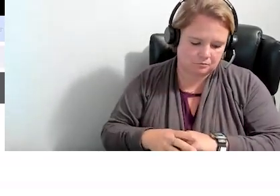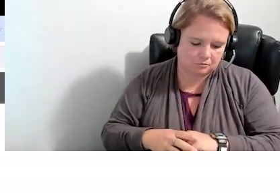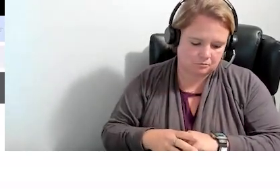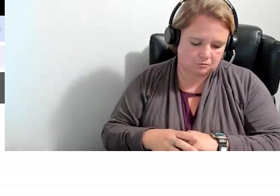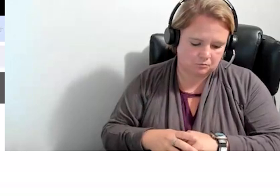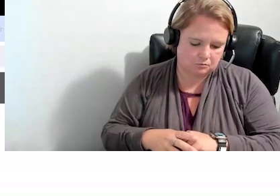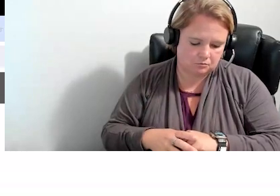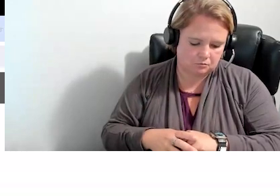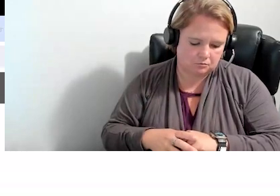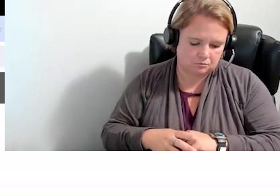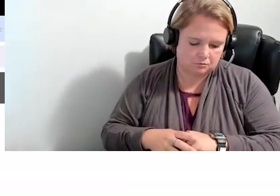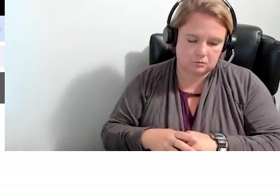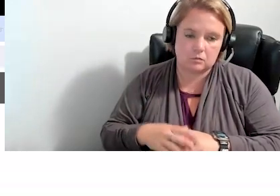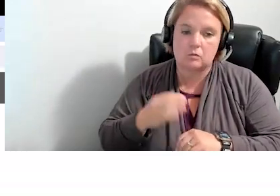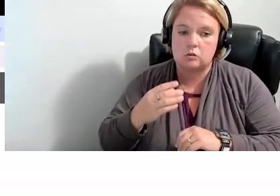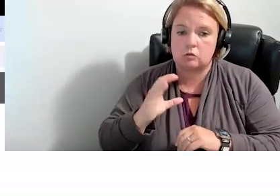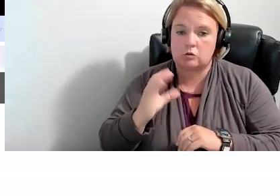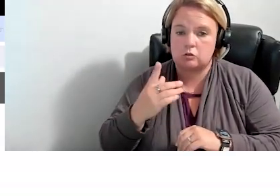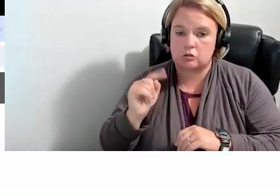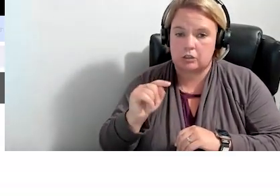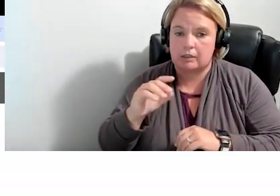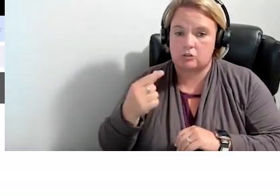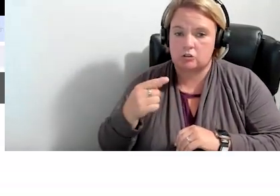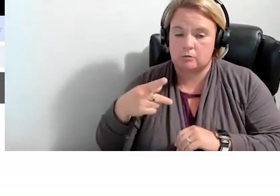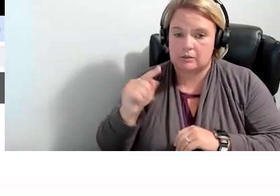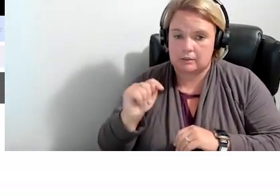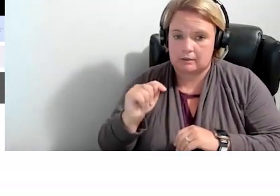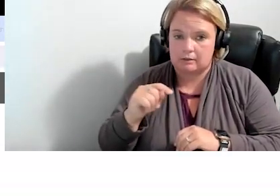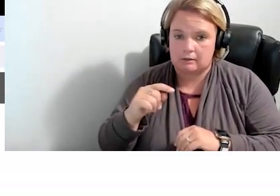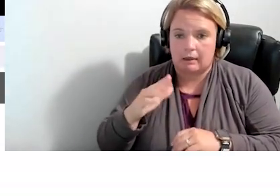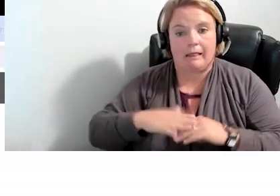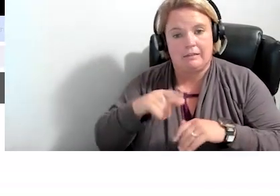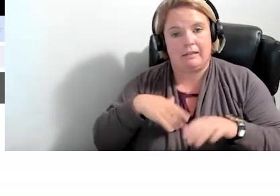they did go out to ChatGPT, which I don't think is a bad thing, they at least have to type it.